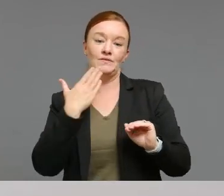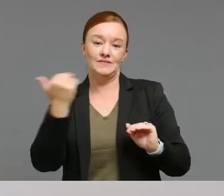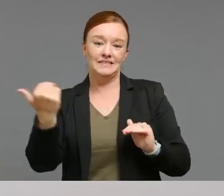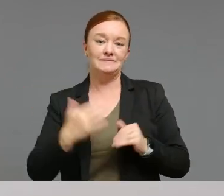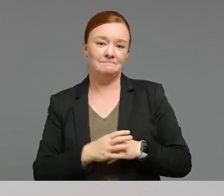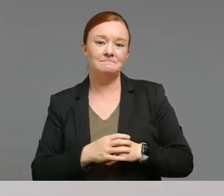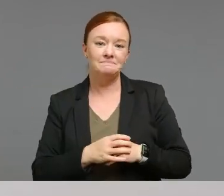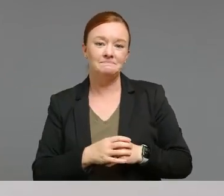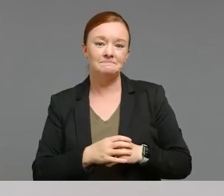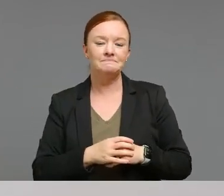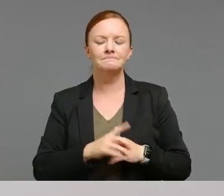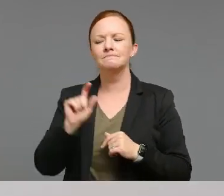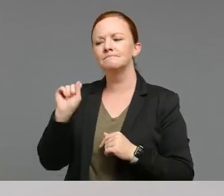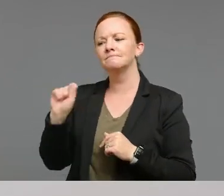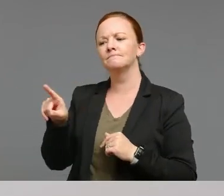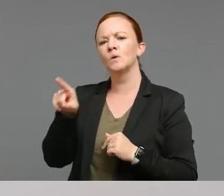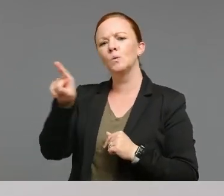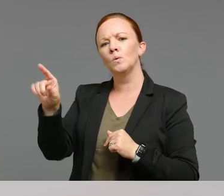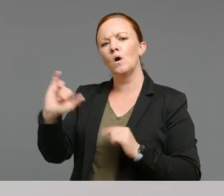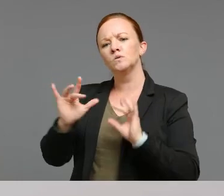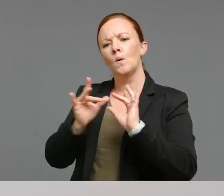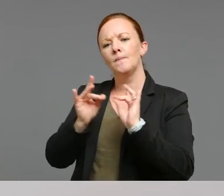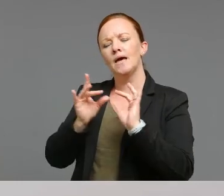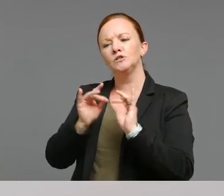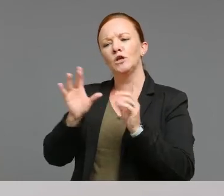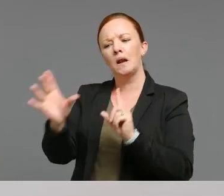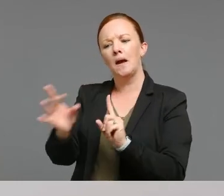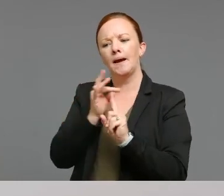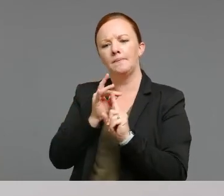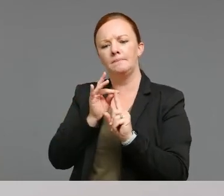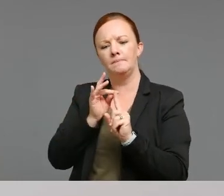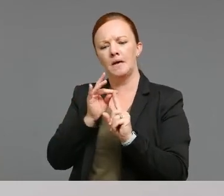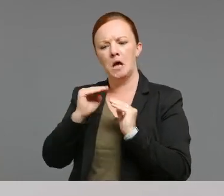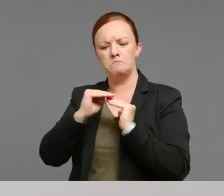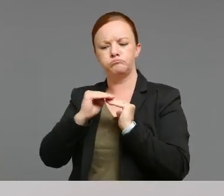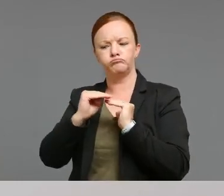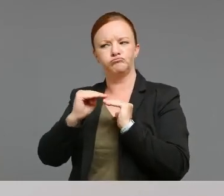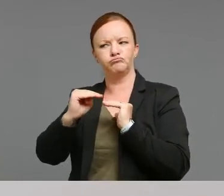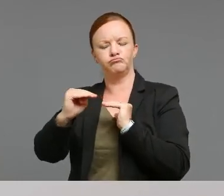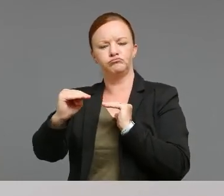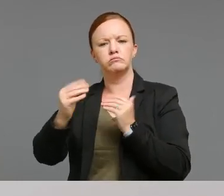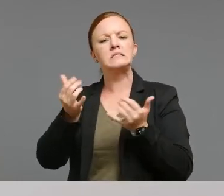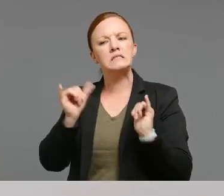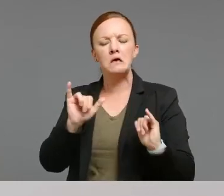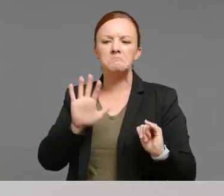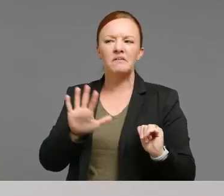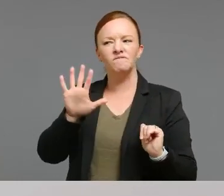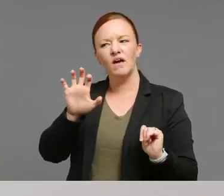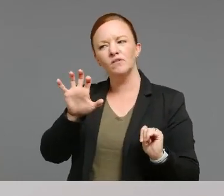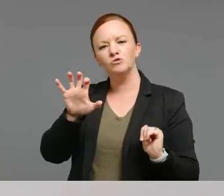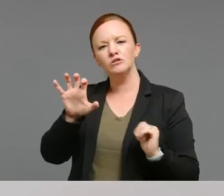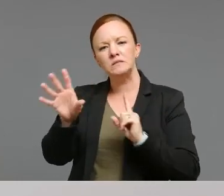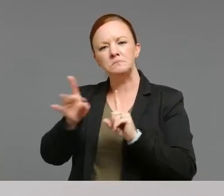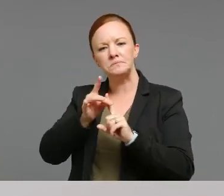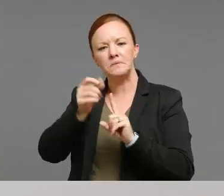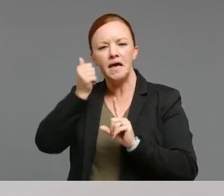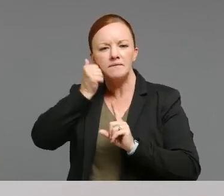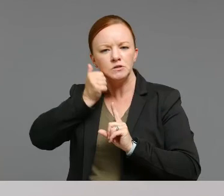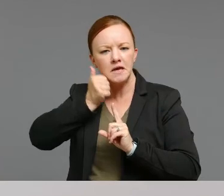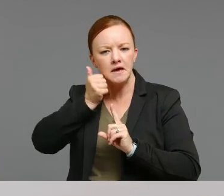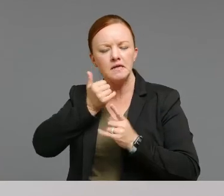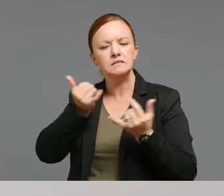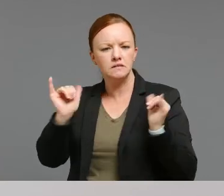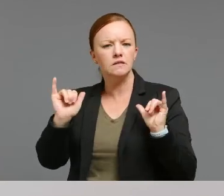And then also, you mentioned that cases have kind of plateaued. We're still seeing, 500 or so